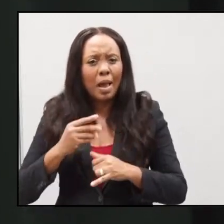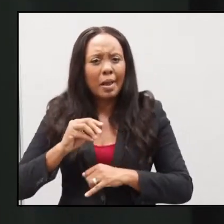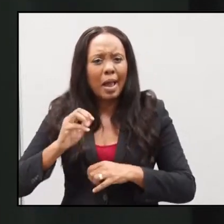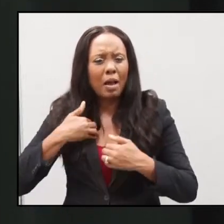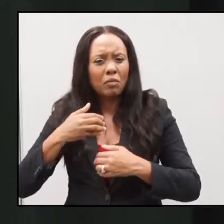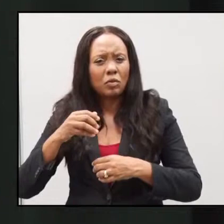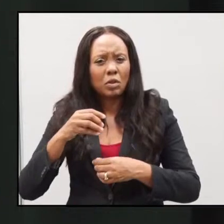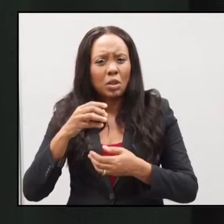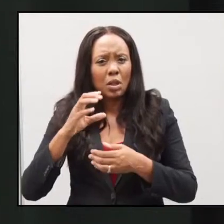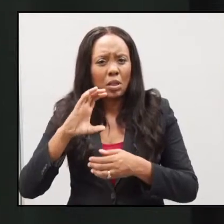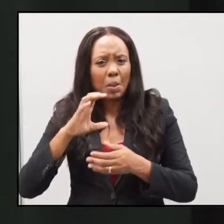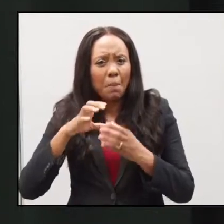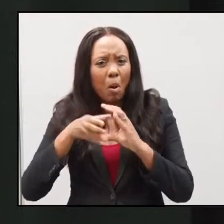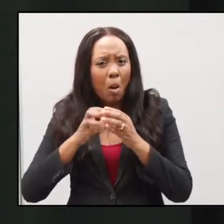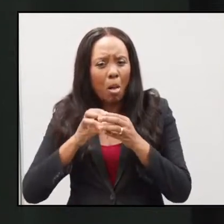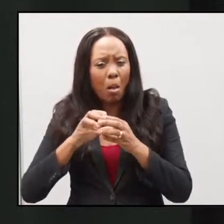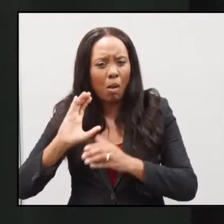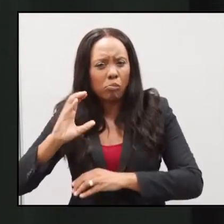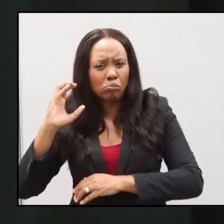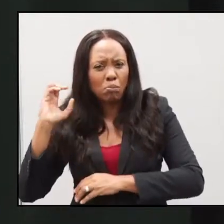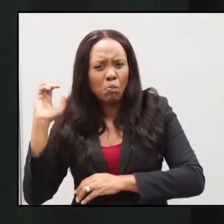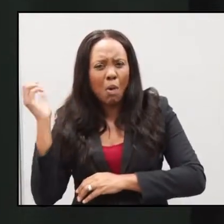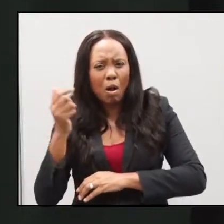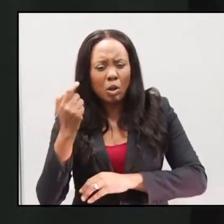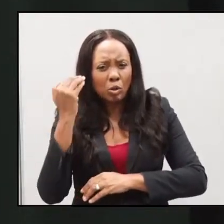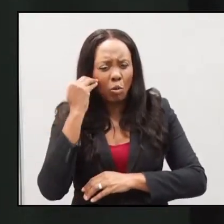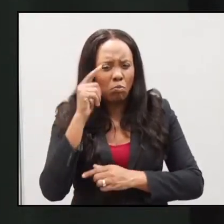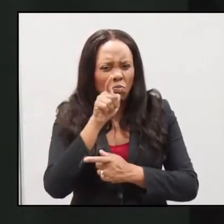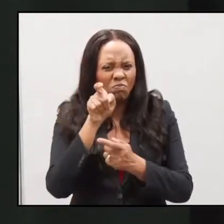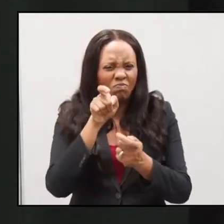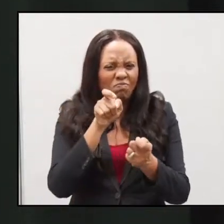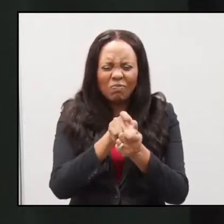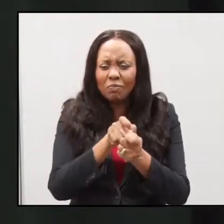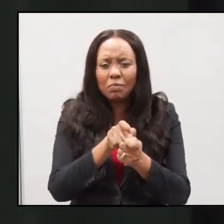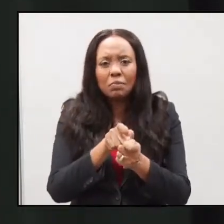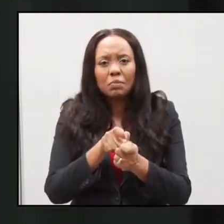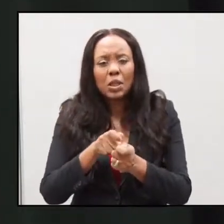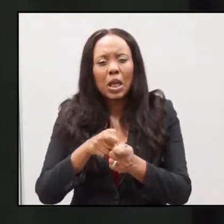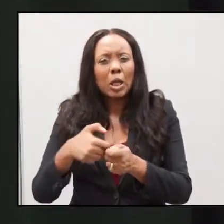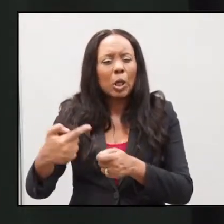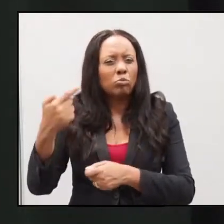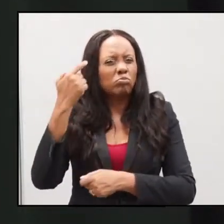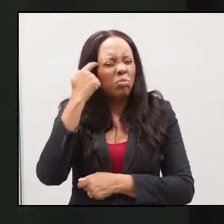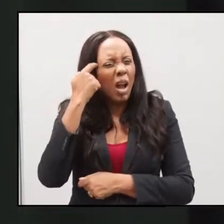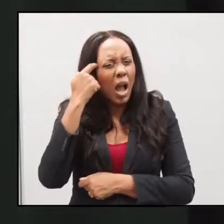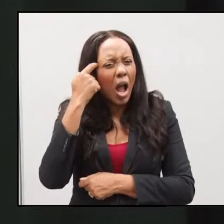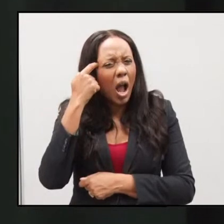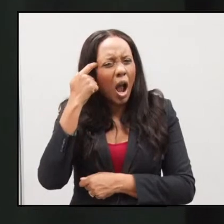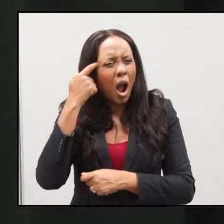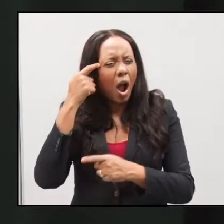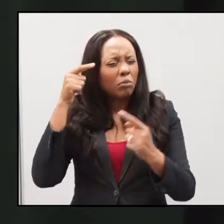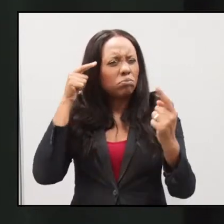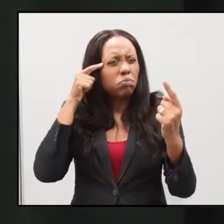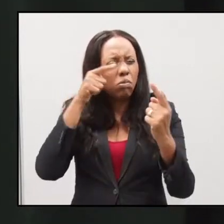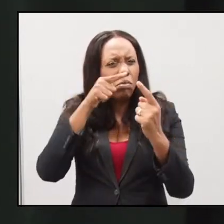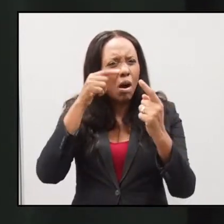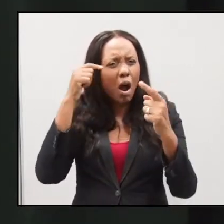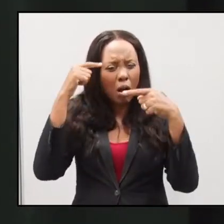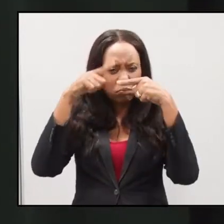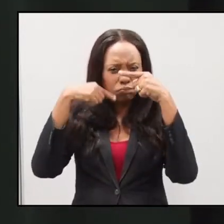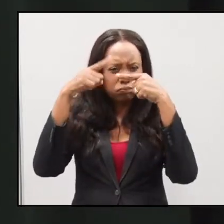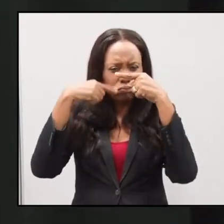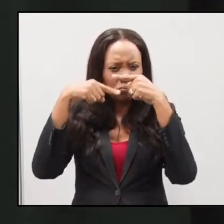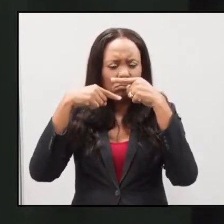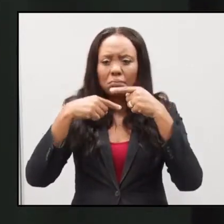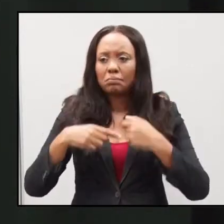a sense of not only technical capacity, but also mental connection. It is no